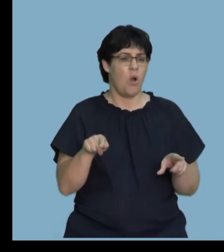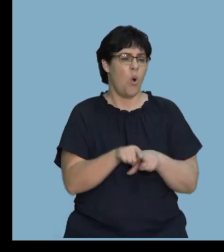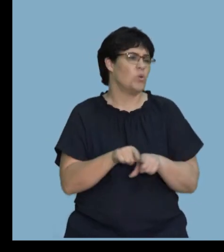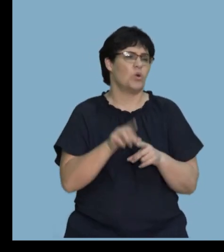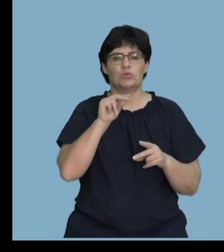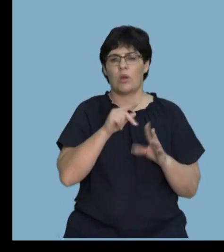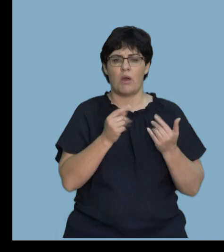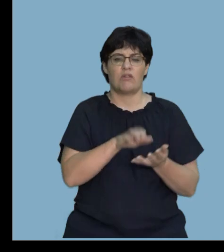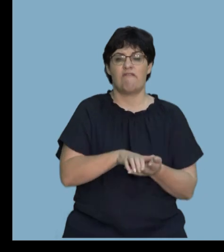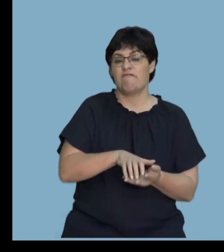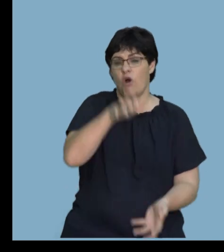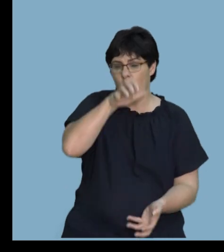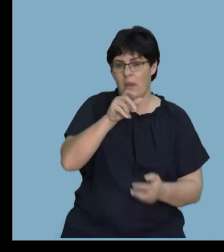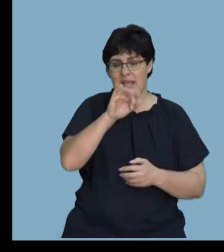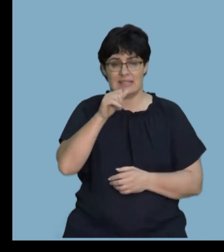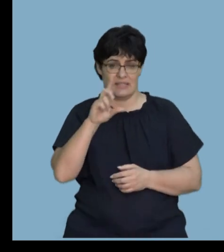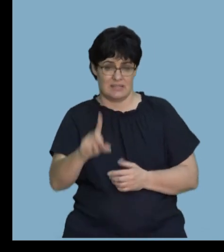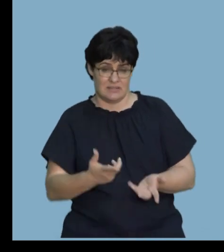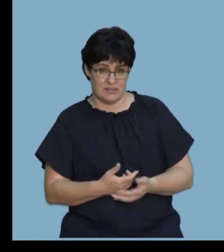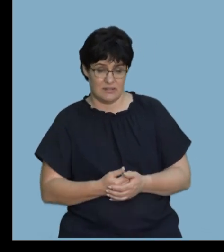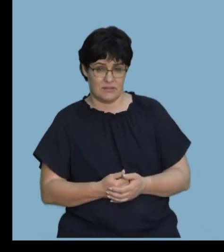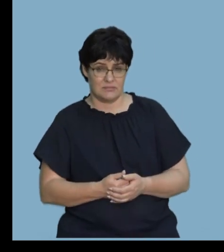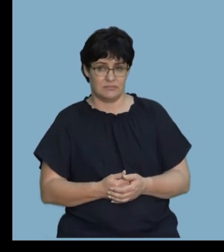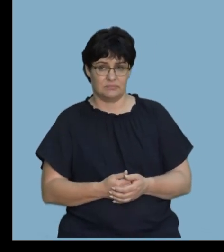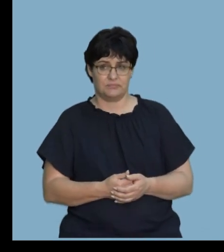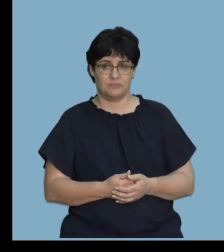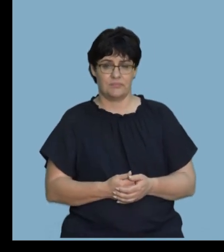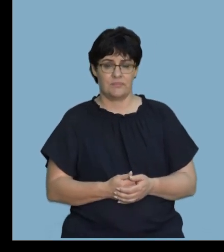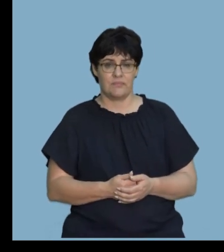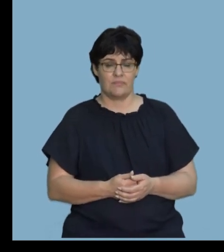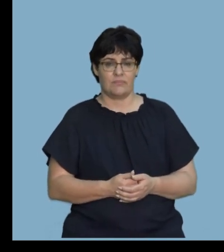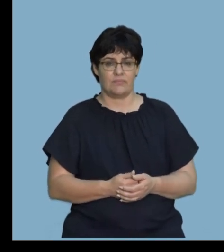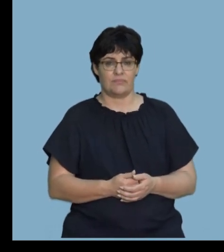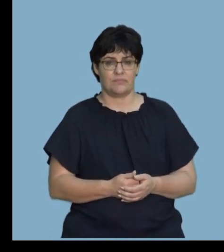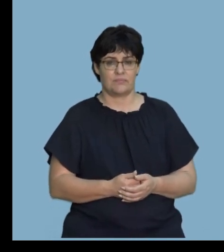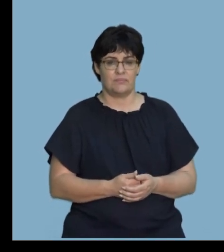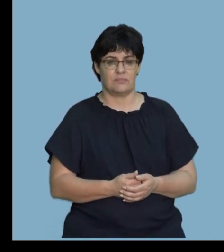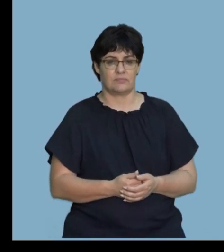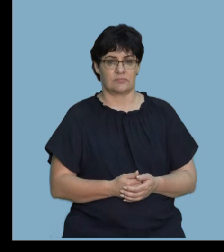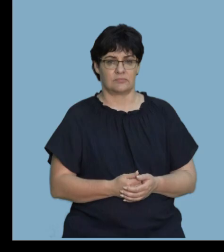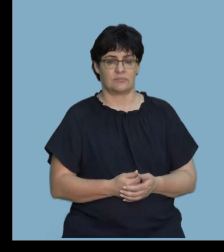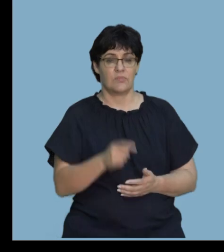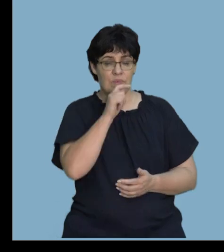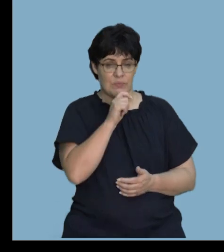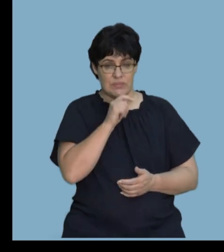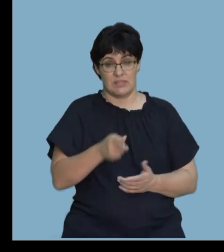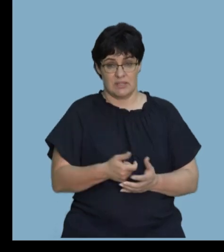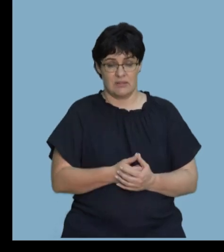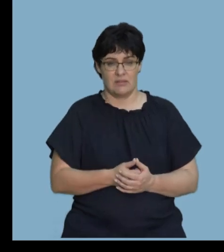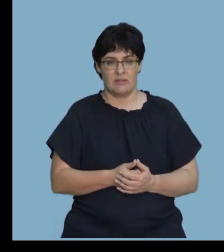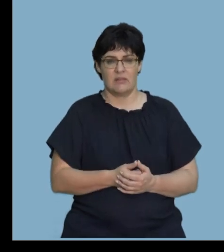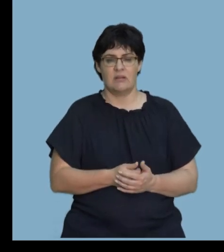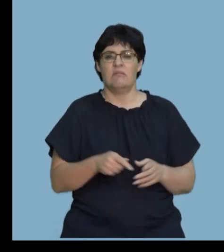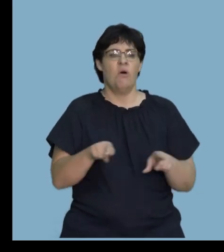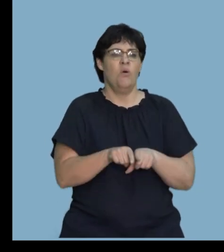the acid, okay? We can only talk about the volume of acid used, okay? We can also talk about